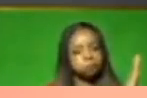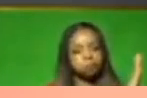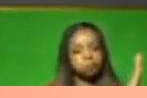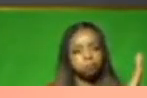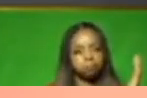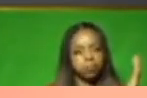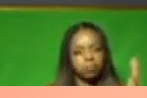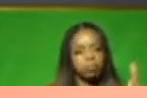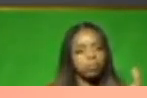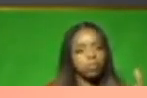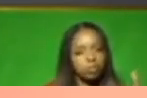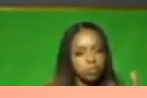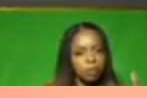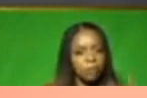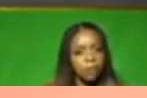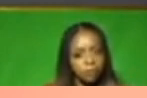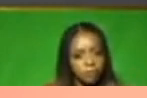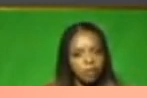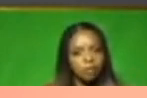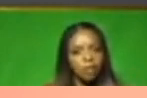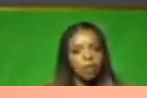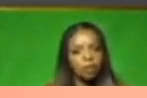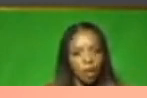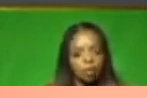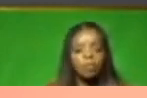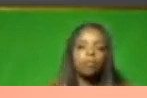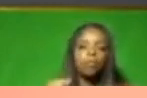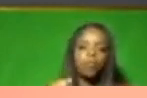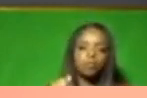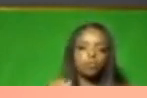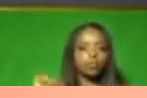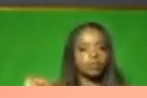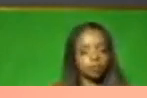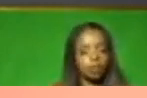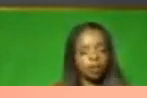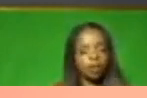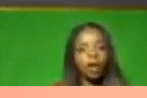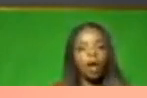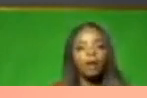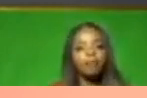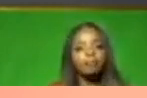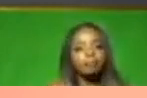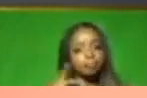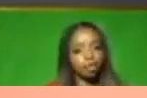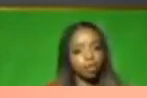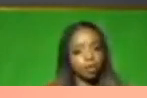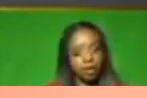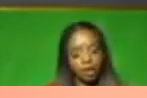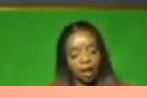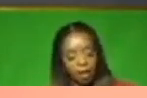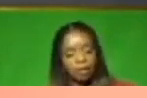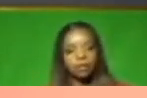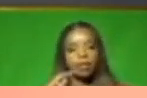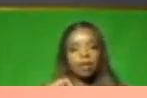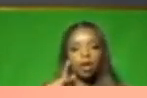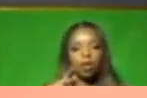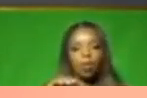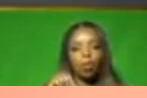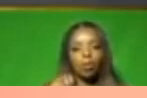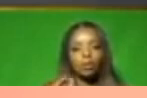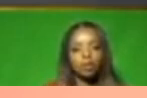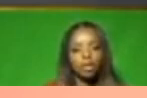was established in the presidency under the leadership of Mr. Sipho Nkosi has been possible due to